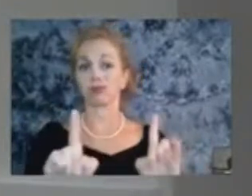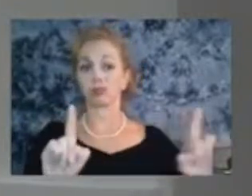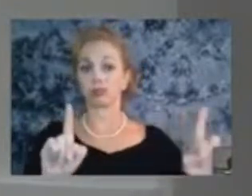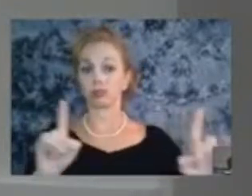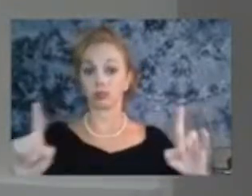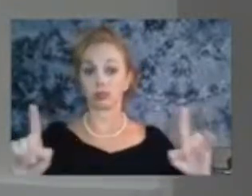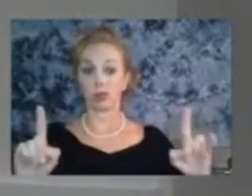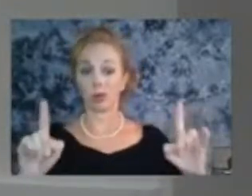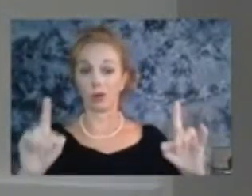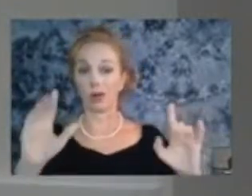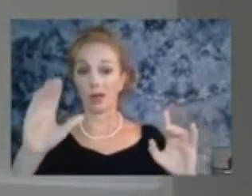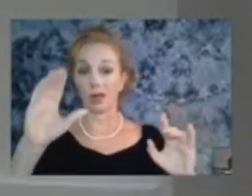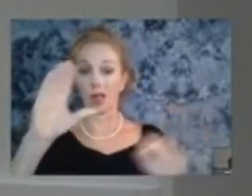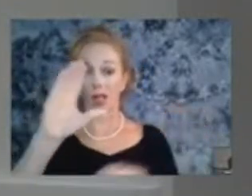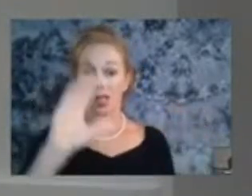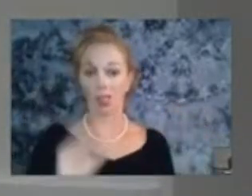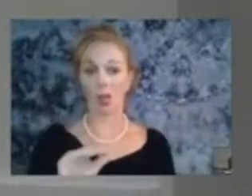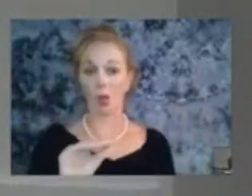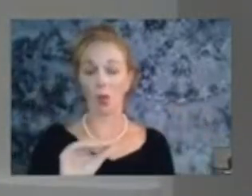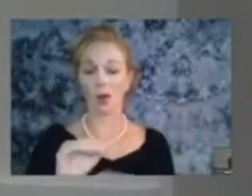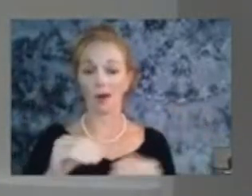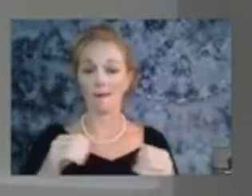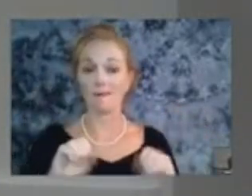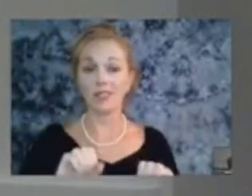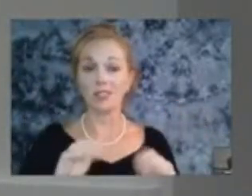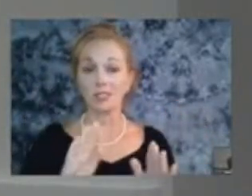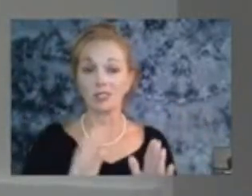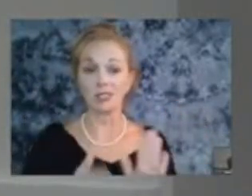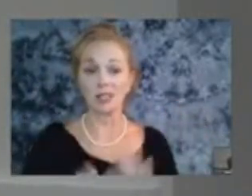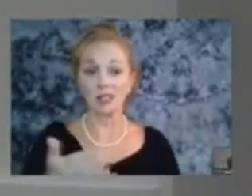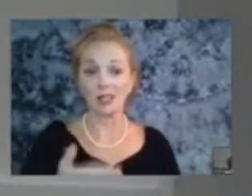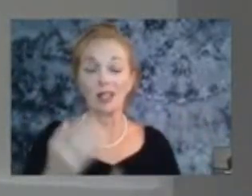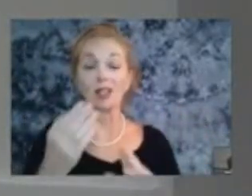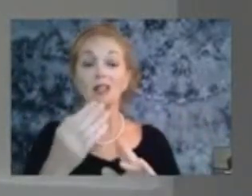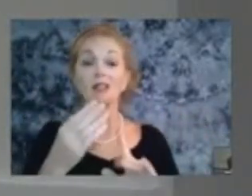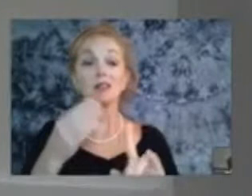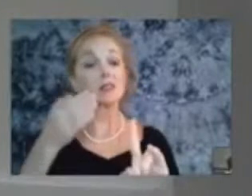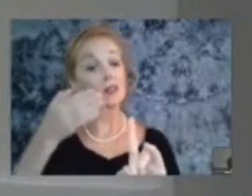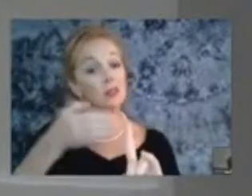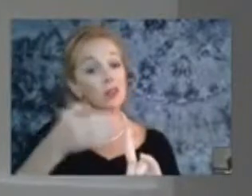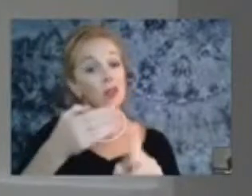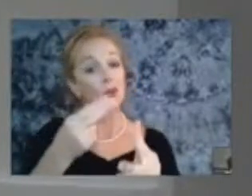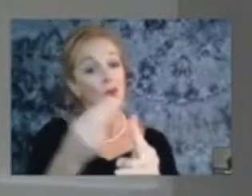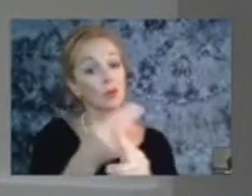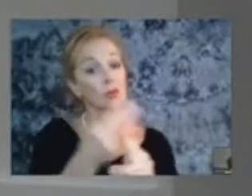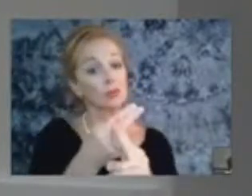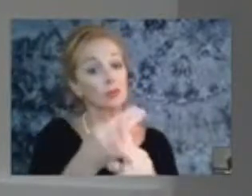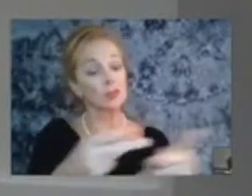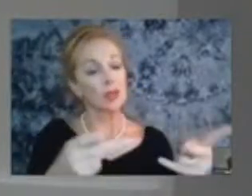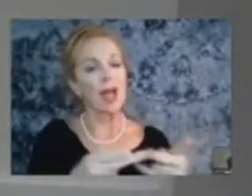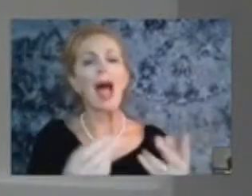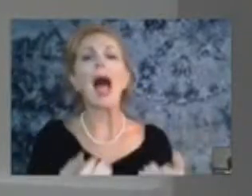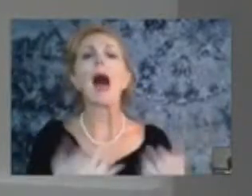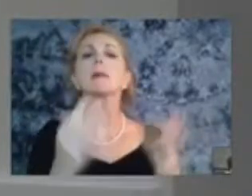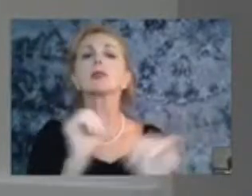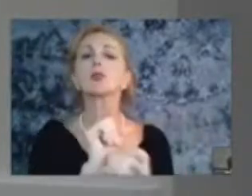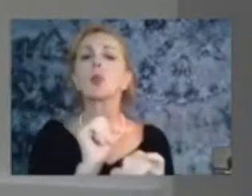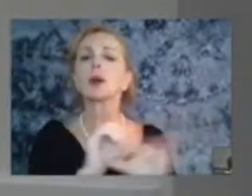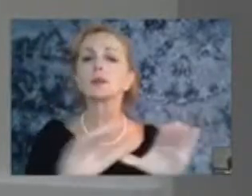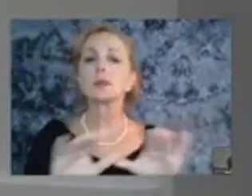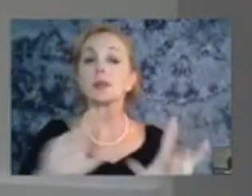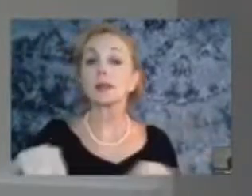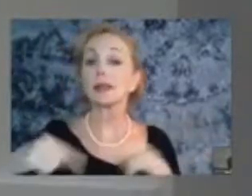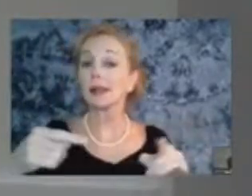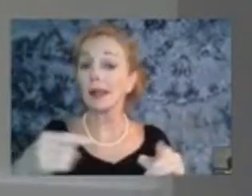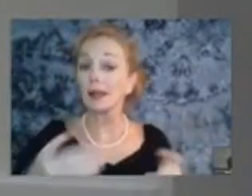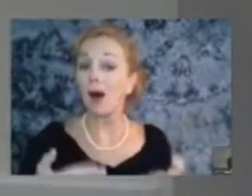lower efficiency in terms of our use of our space. So how much work has been done to ensure that we can offer this given the space